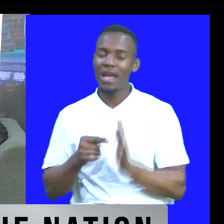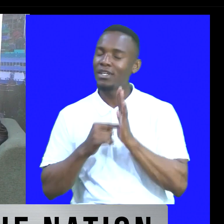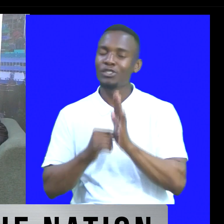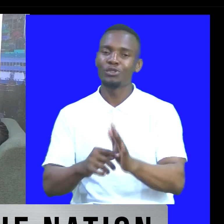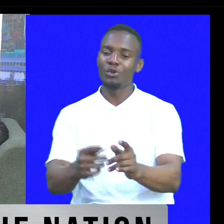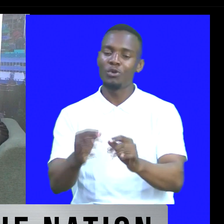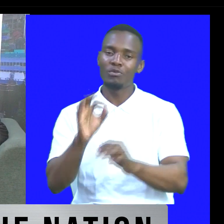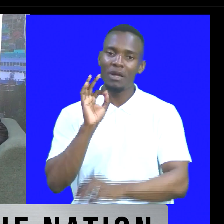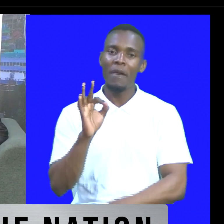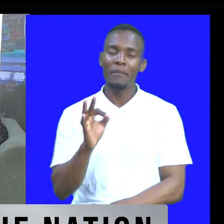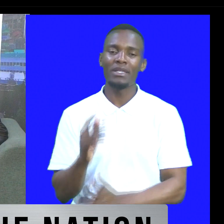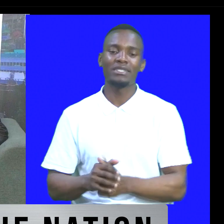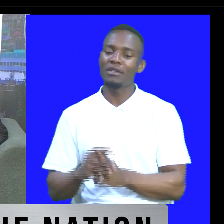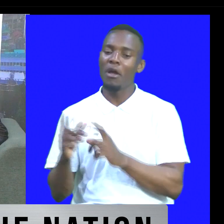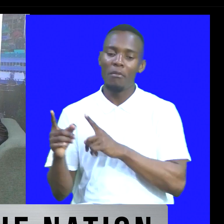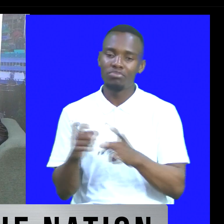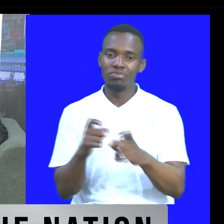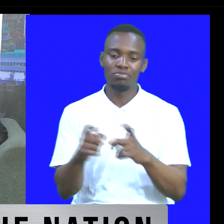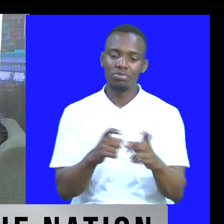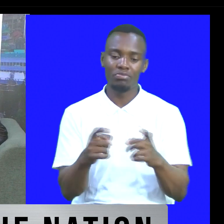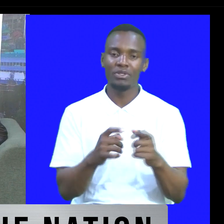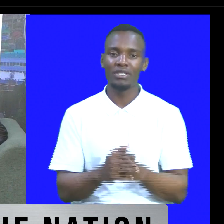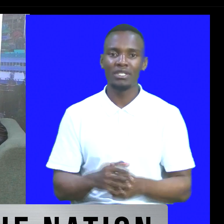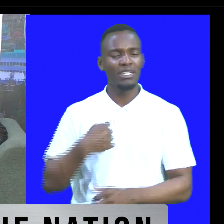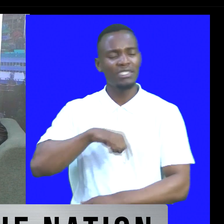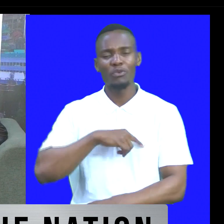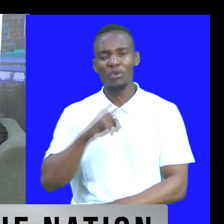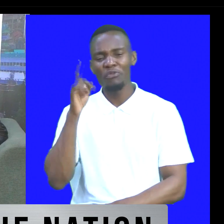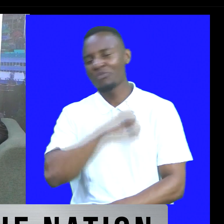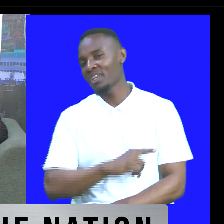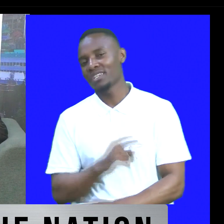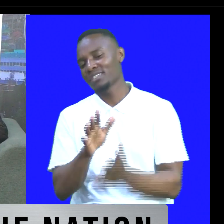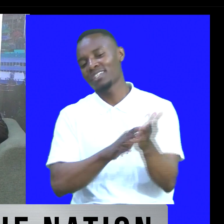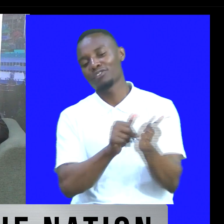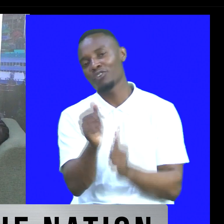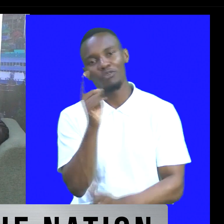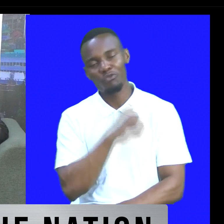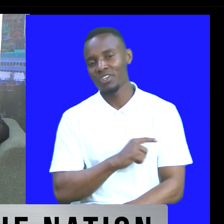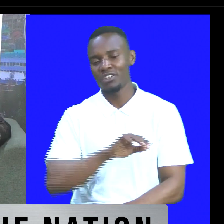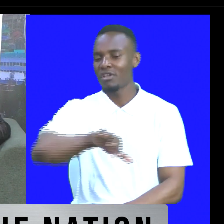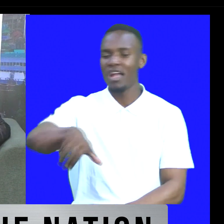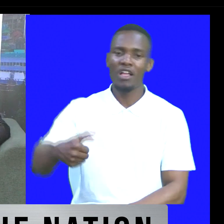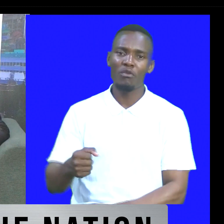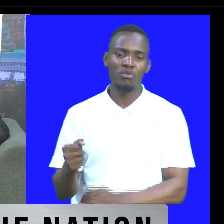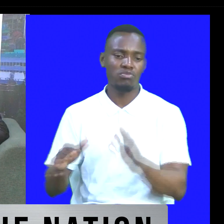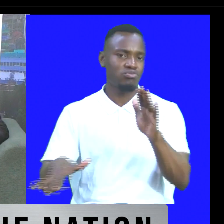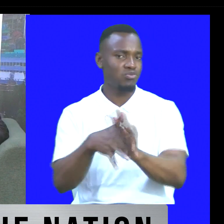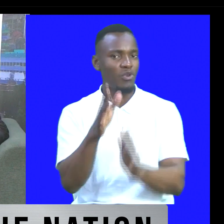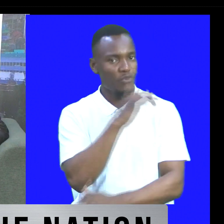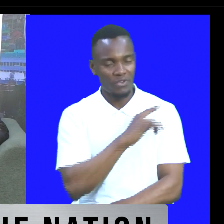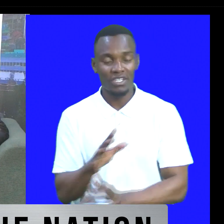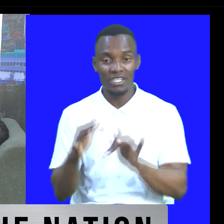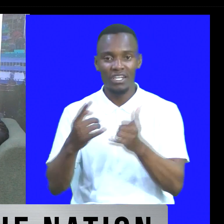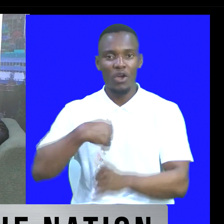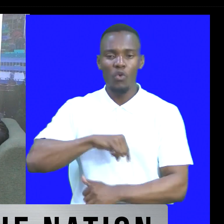twinkle more than the Lionesses. But there's a return game, eh? No, We we are finished with the Cameroonians. We've knocked them out. We are waiting